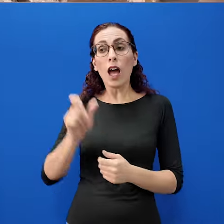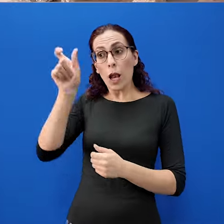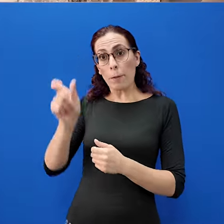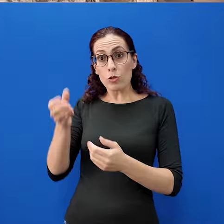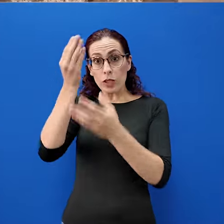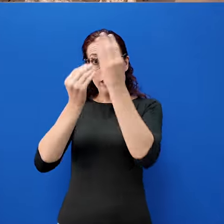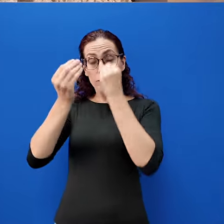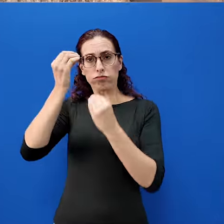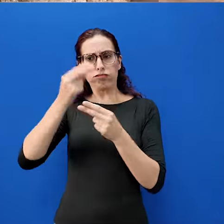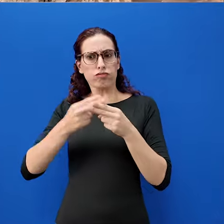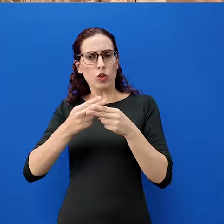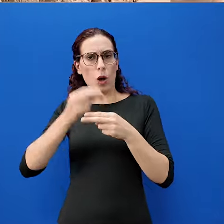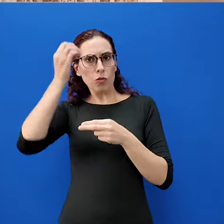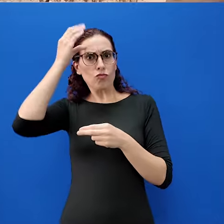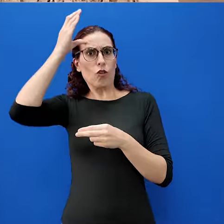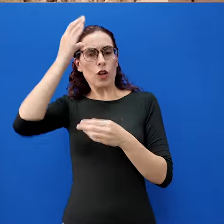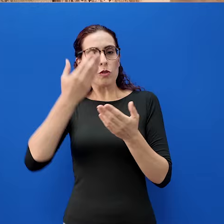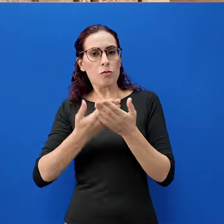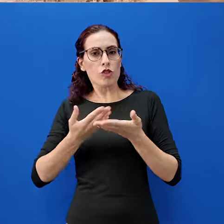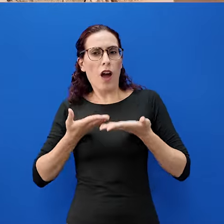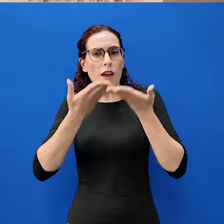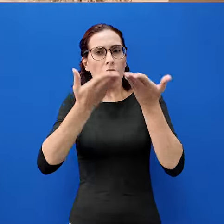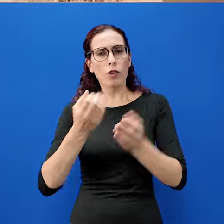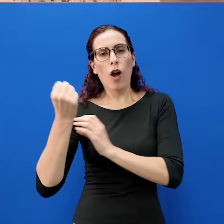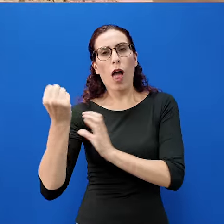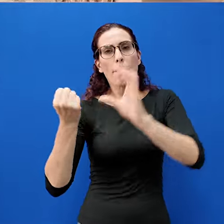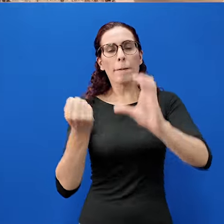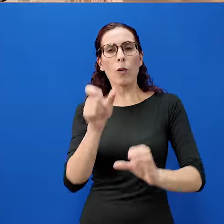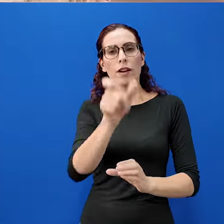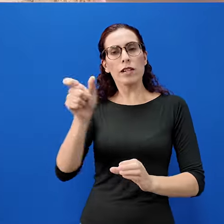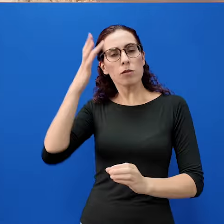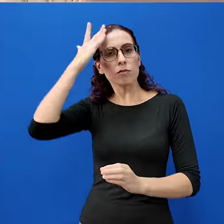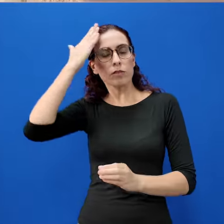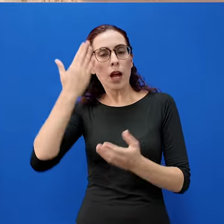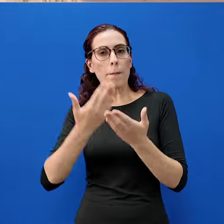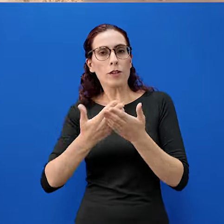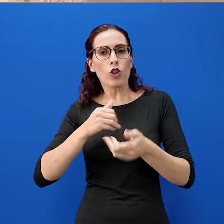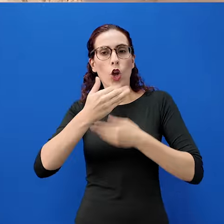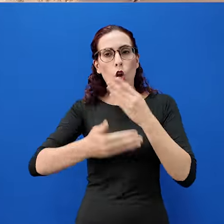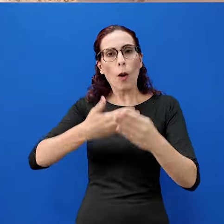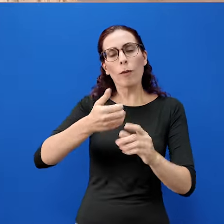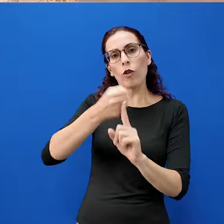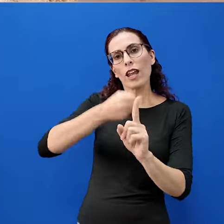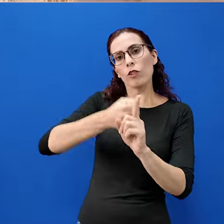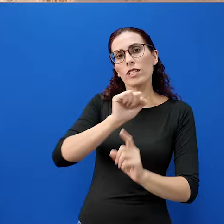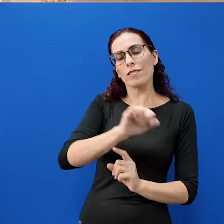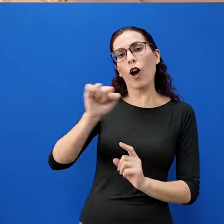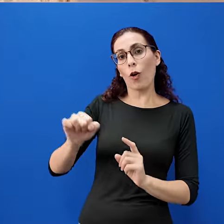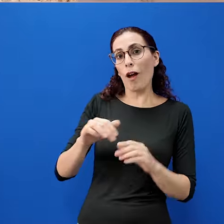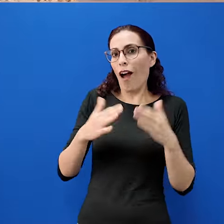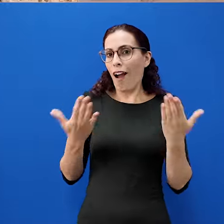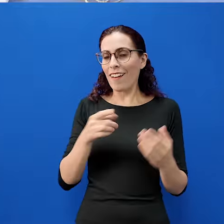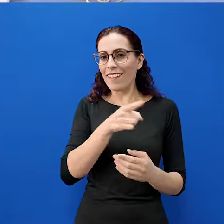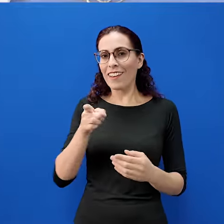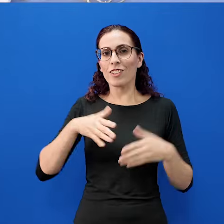Trainers will then be able to use this knowledge to empower autistic youth in progressing along their self-advocacy journey. So,